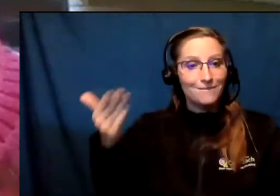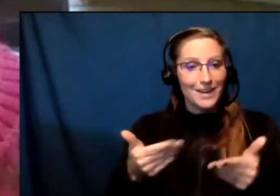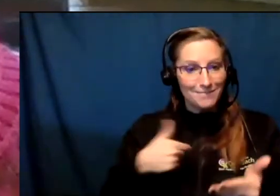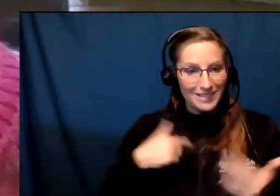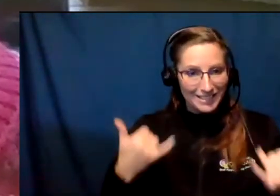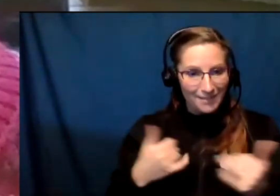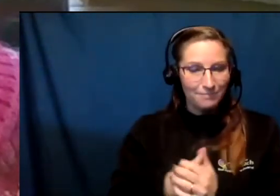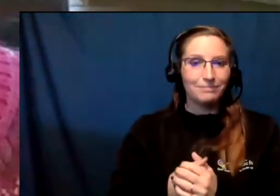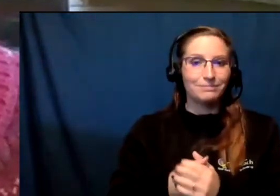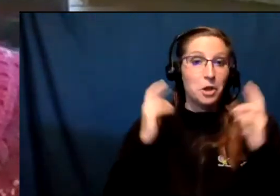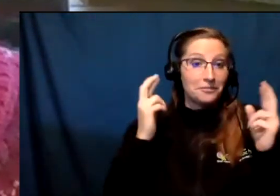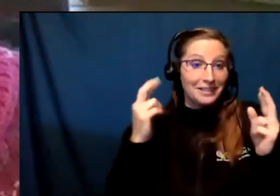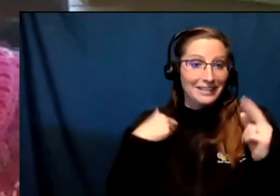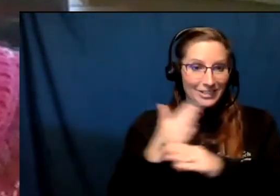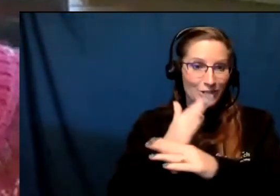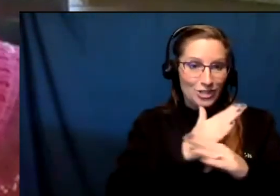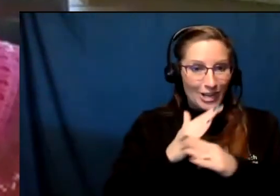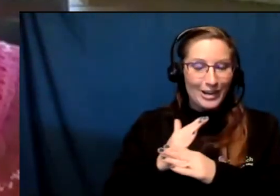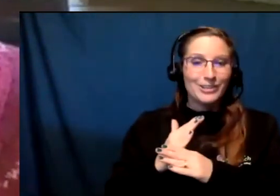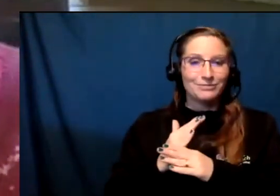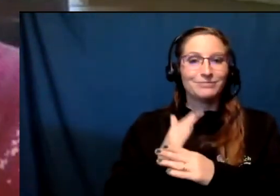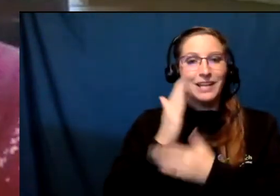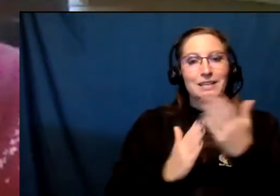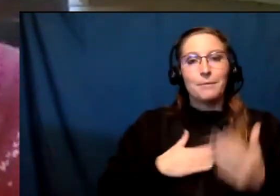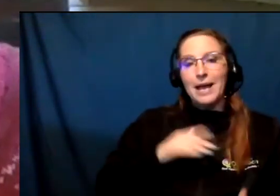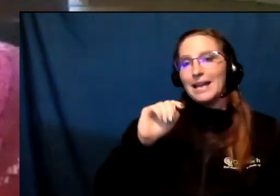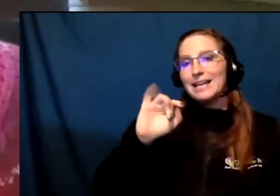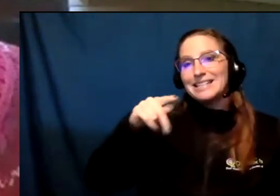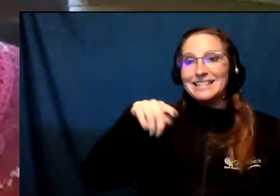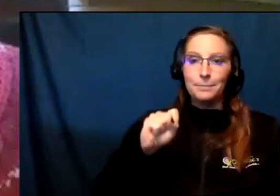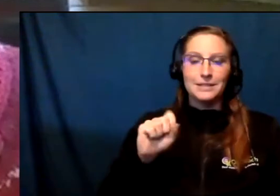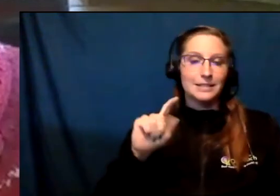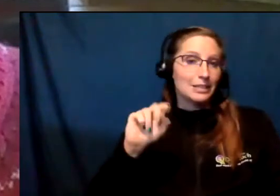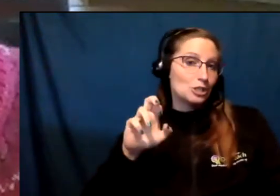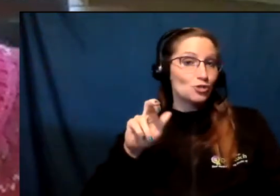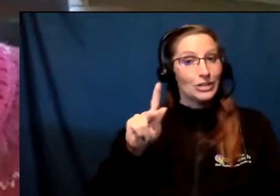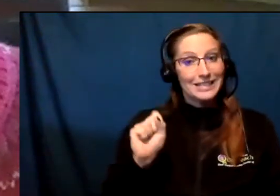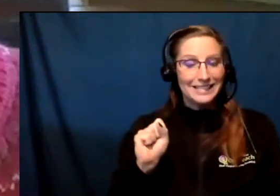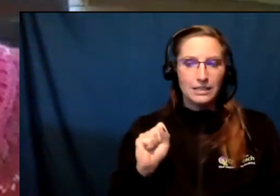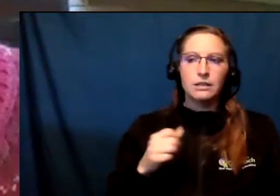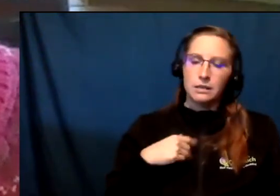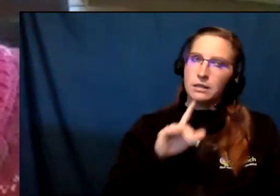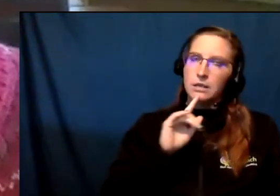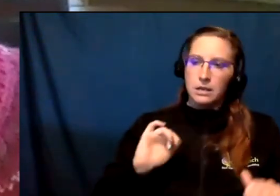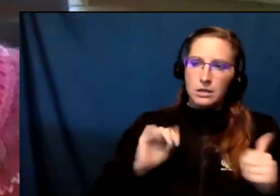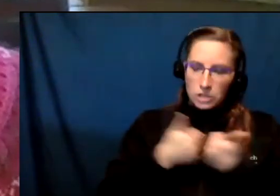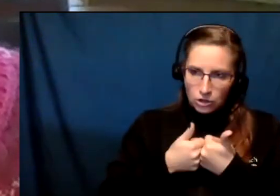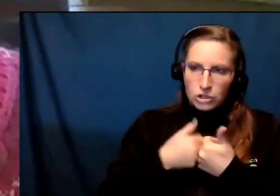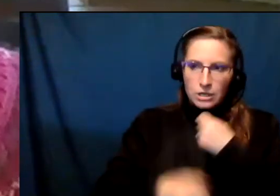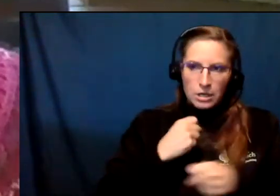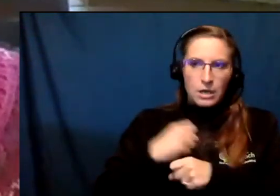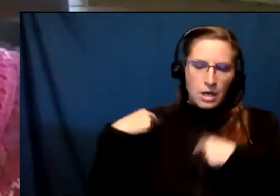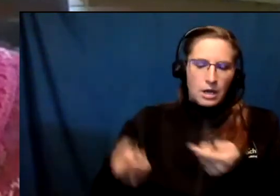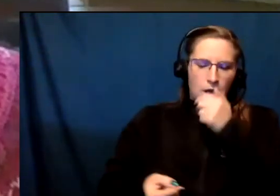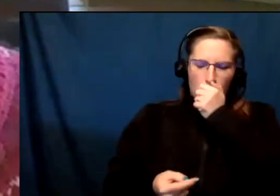hope that I can share some of the tips and tricks that I've learned. It's definitely been a challenging year, to say